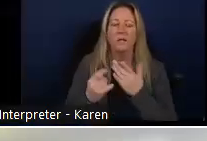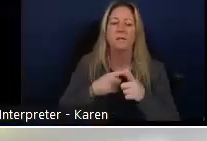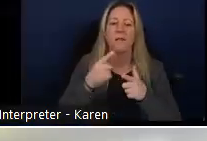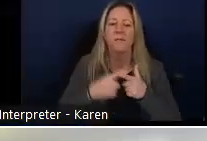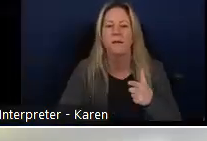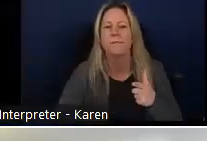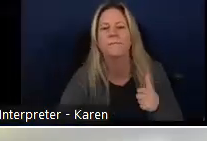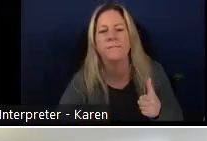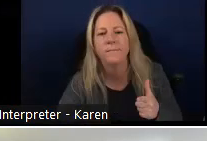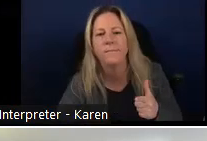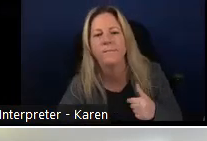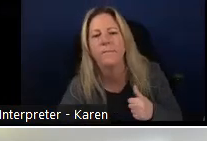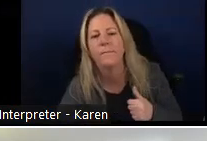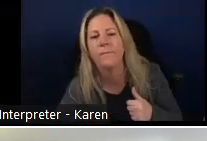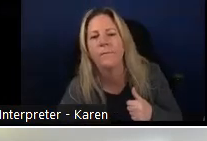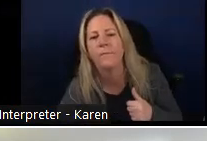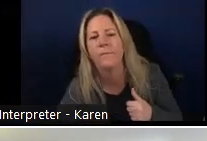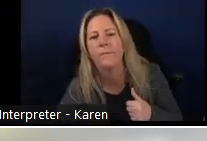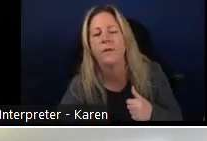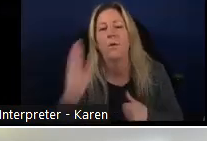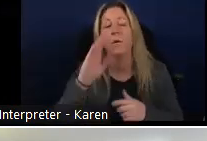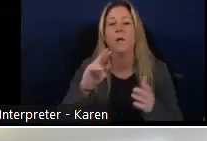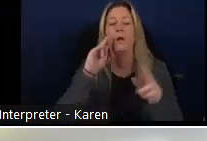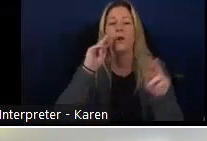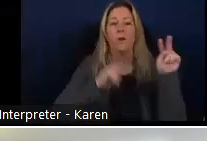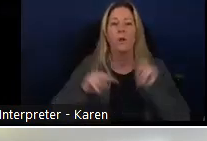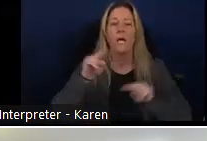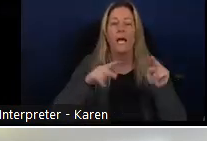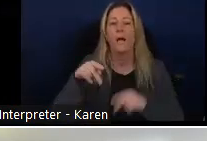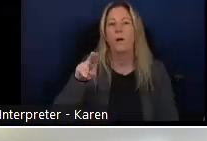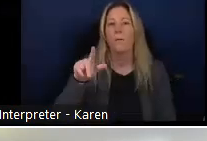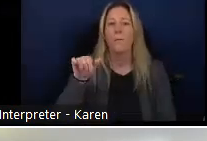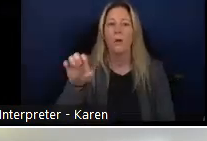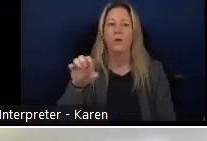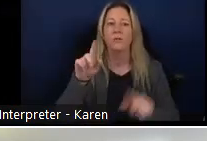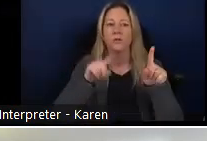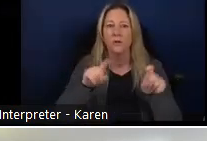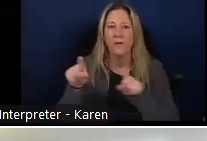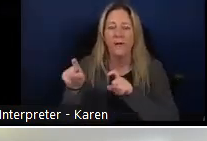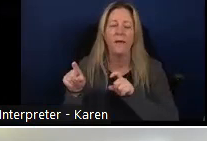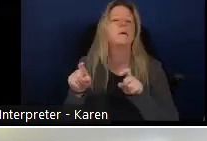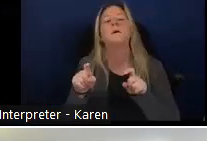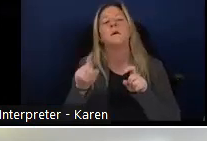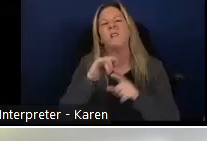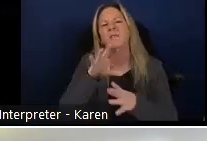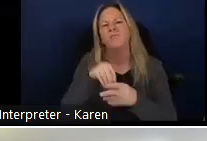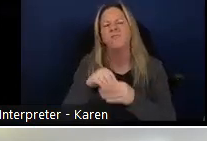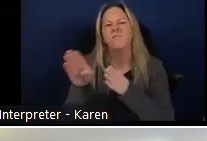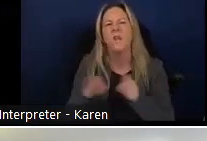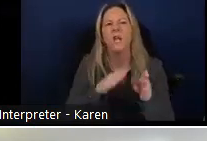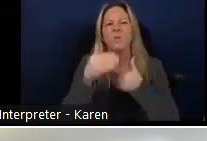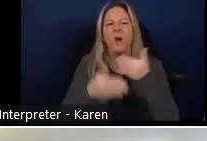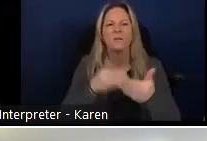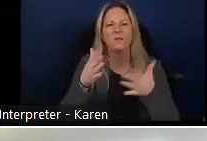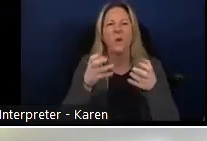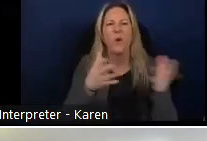annual community pulse survey, which is one of our community engagement tools we are using as part of our planning process to obtain input from the